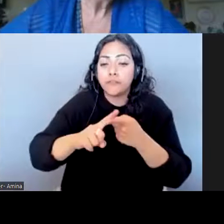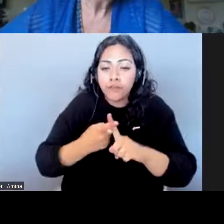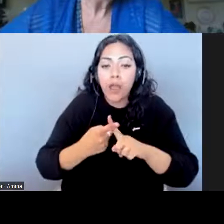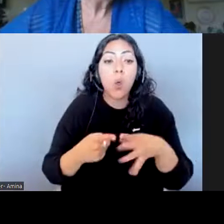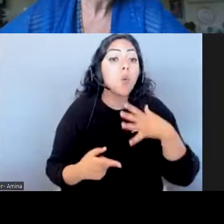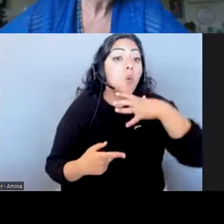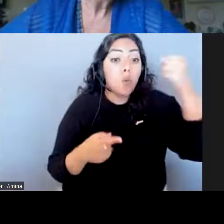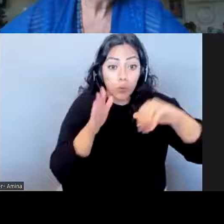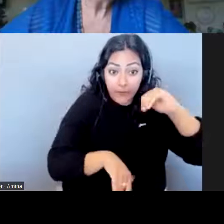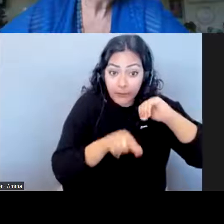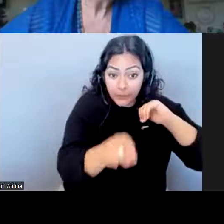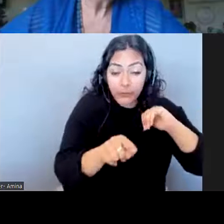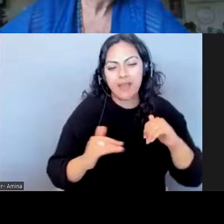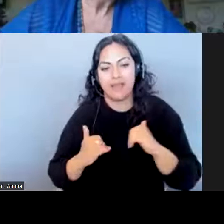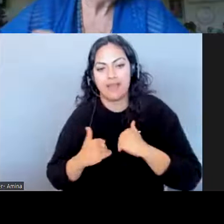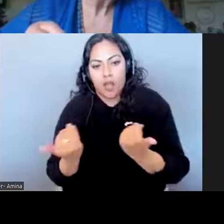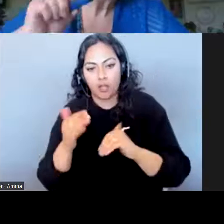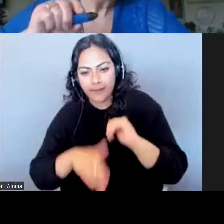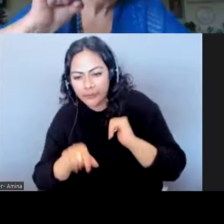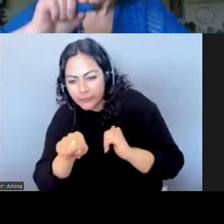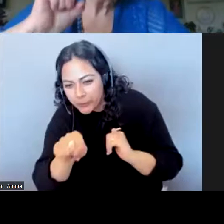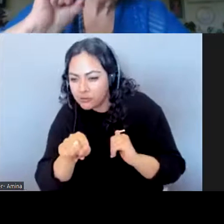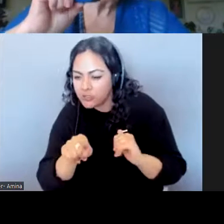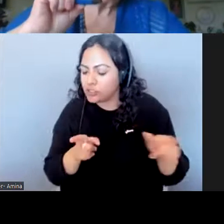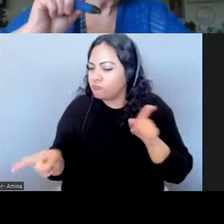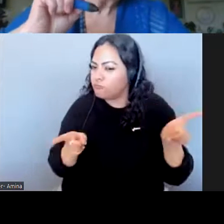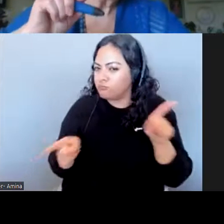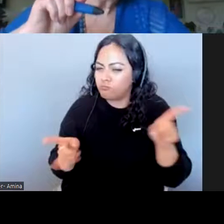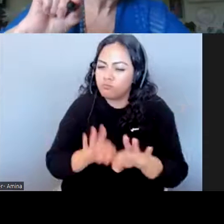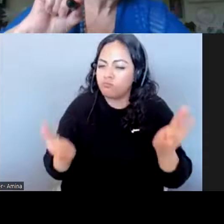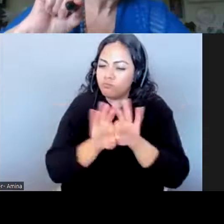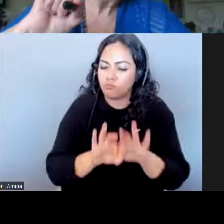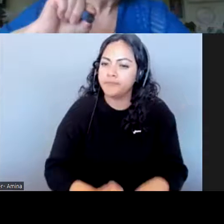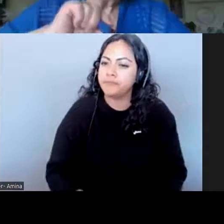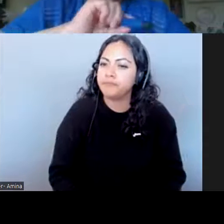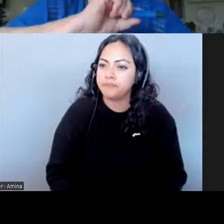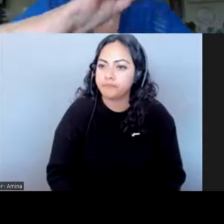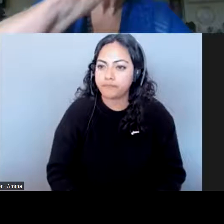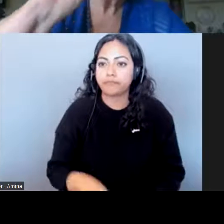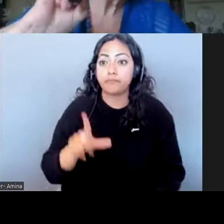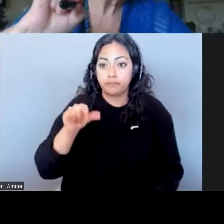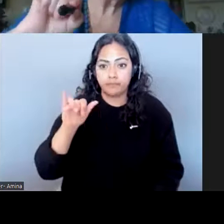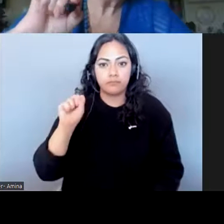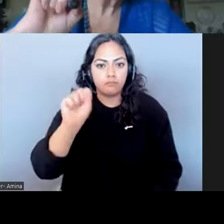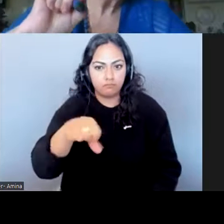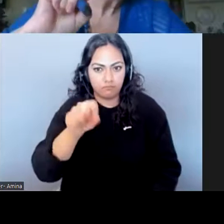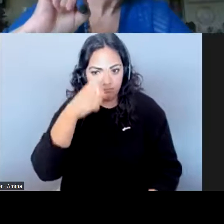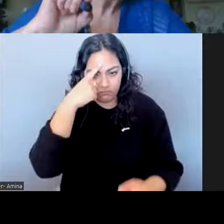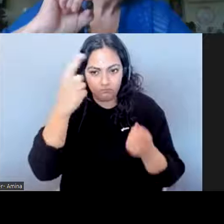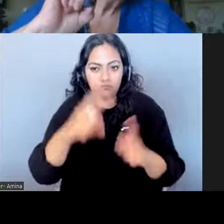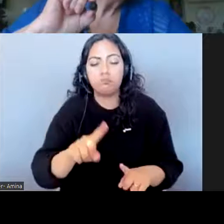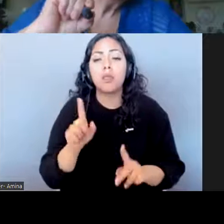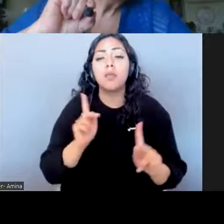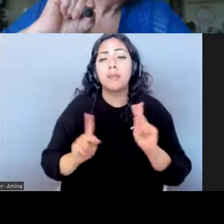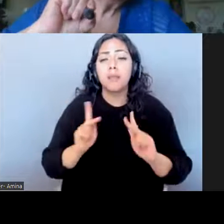younger than you. I would agree, because in the people that live in the residence I live in,